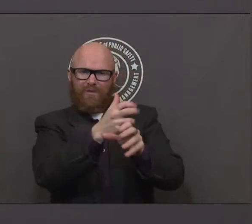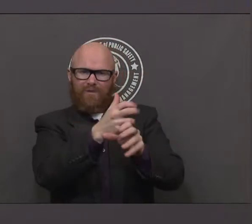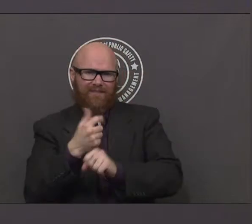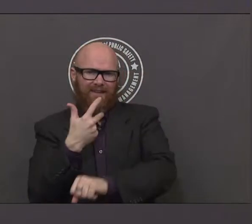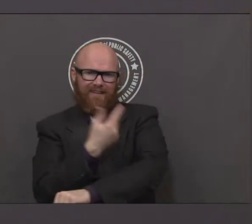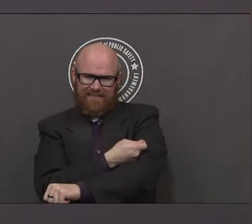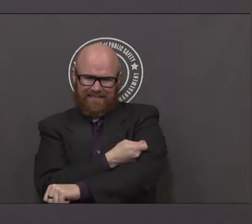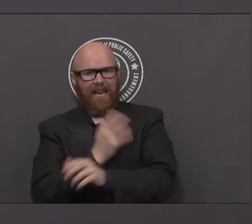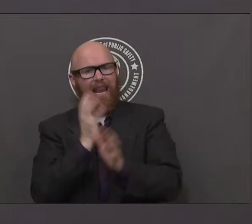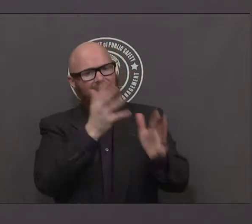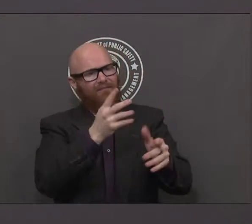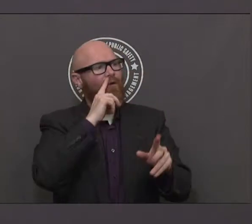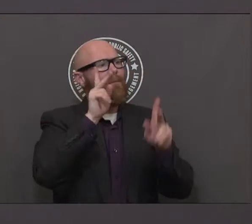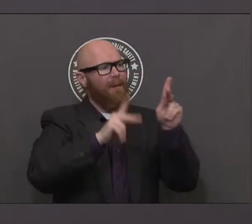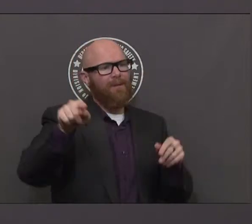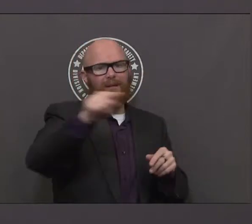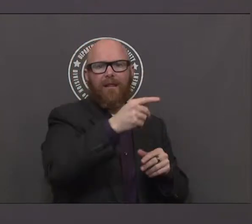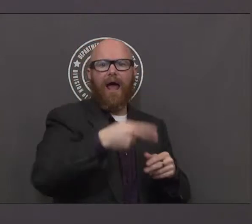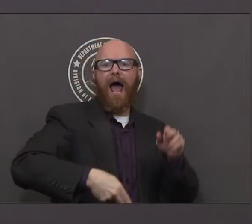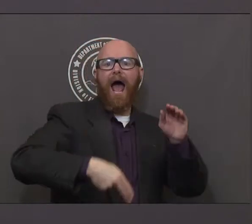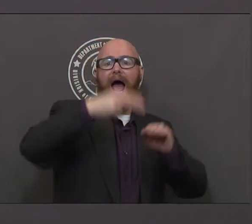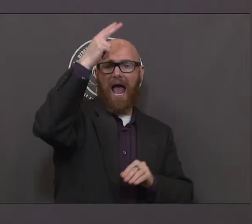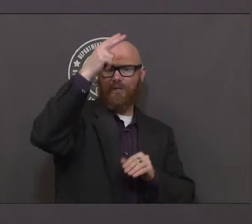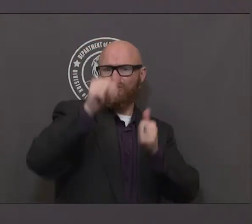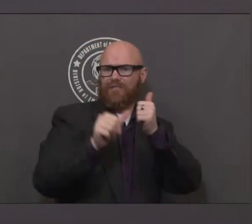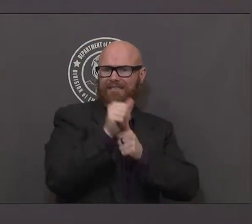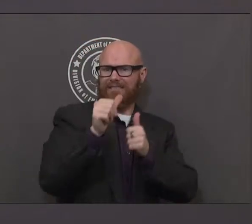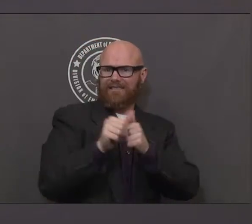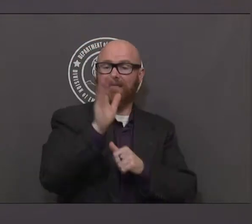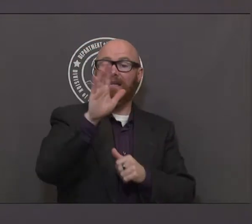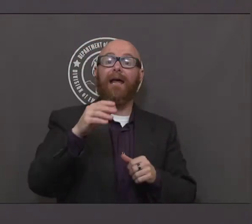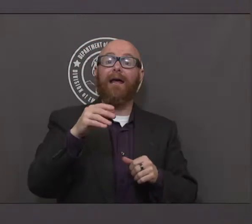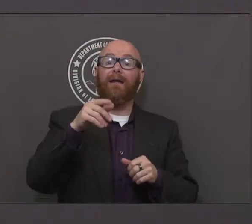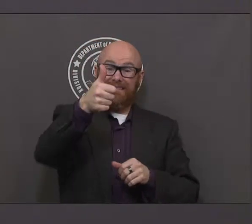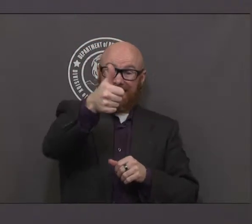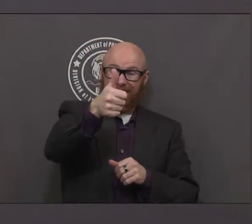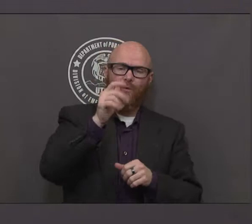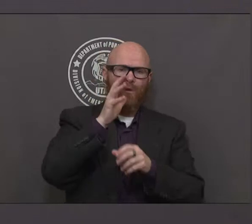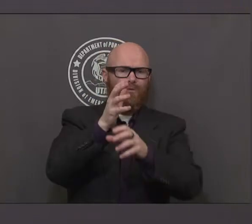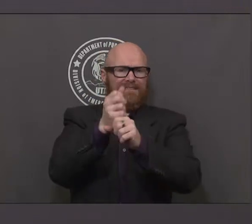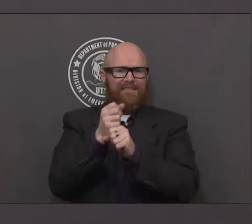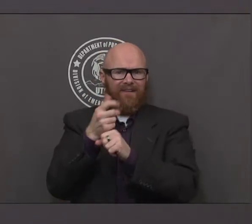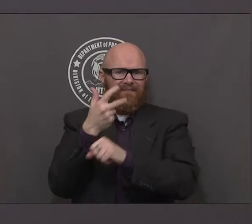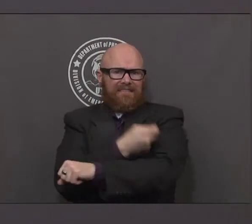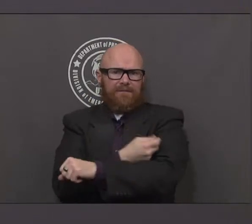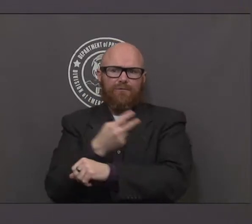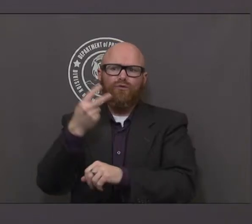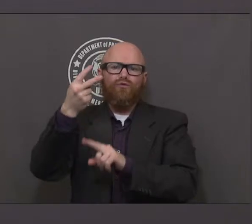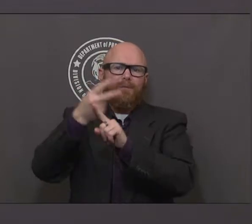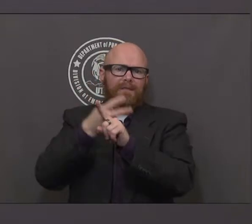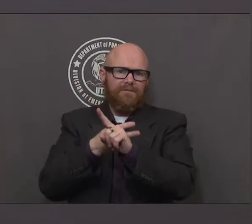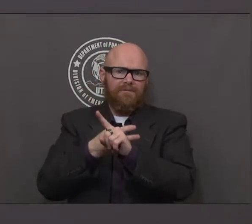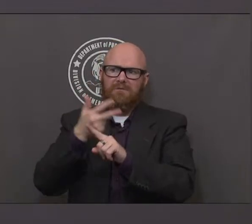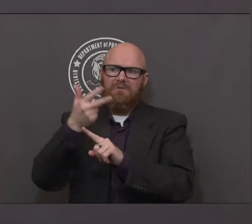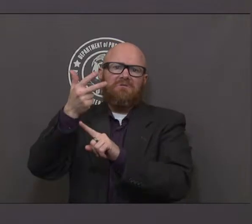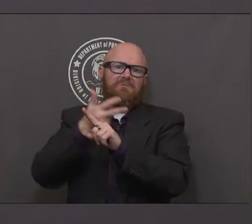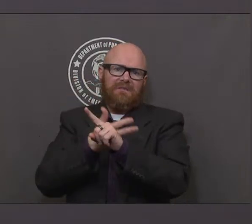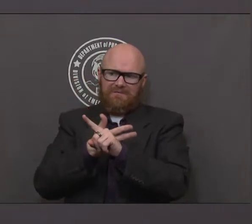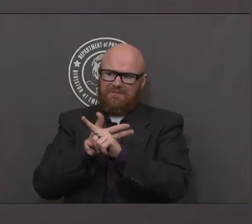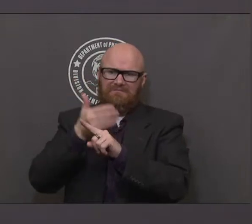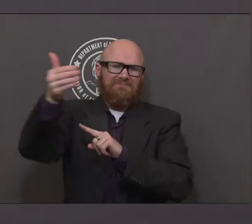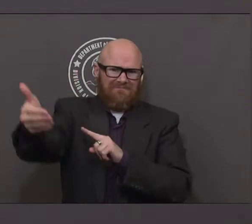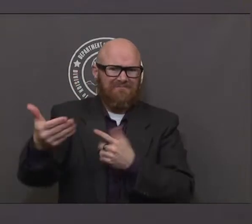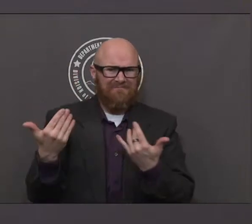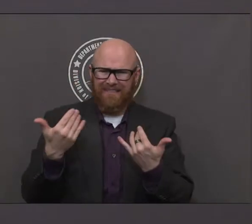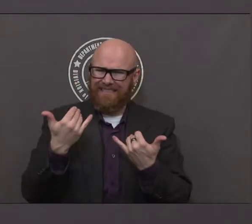highest risk, and know that in the coming months, we're going to have a lot more vaccine if the projections hold up from the federal government,